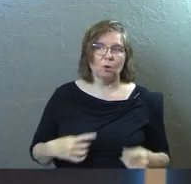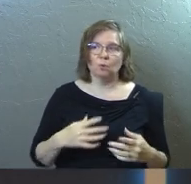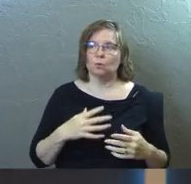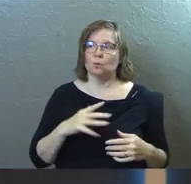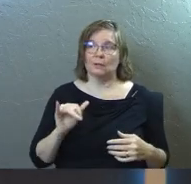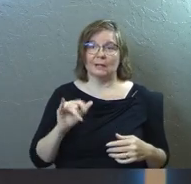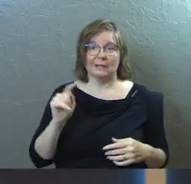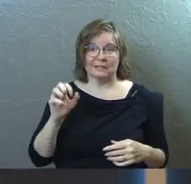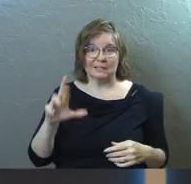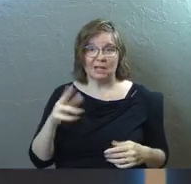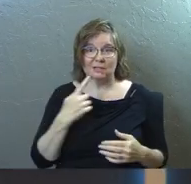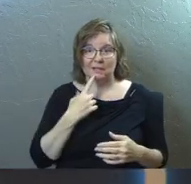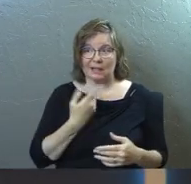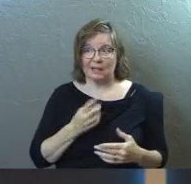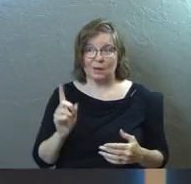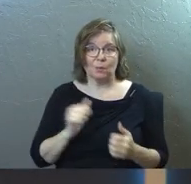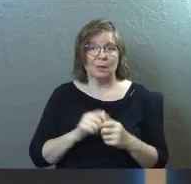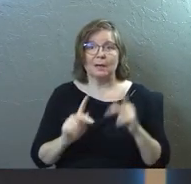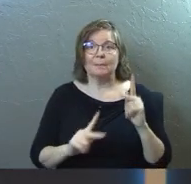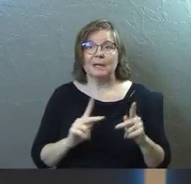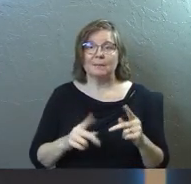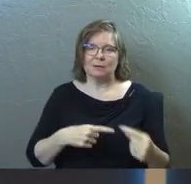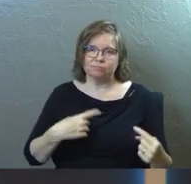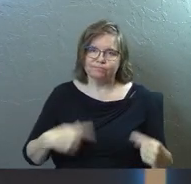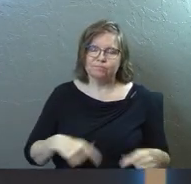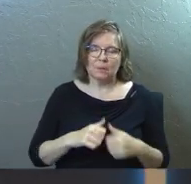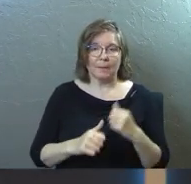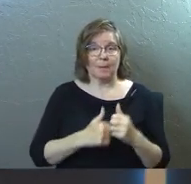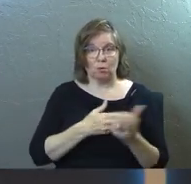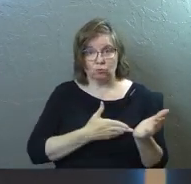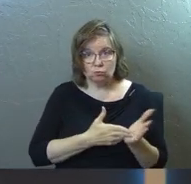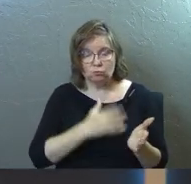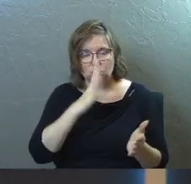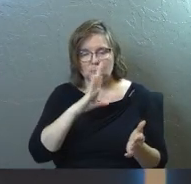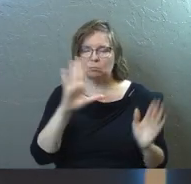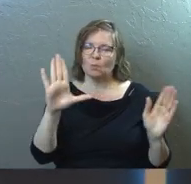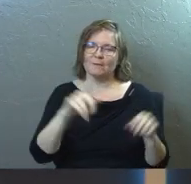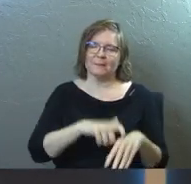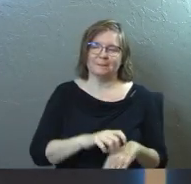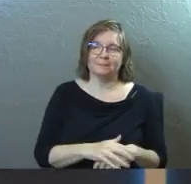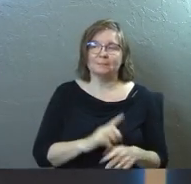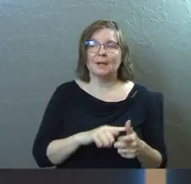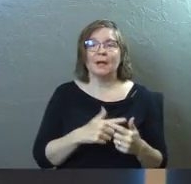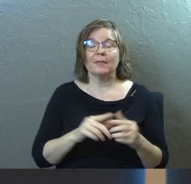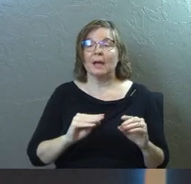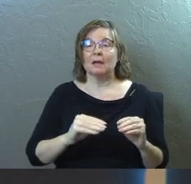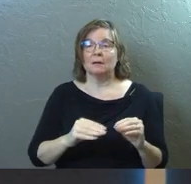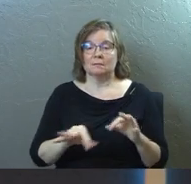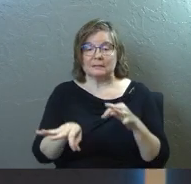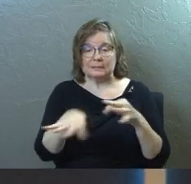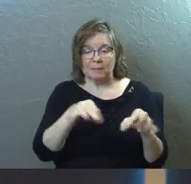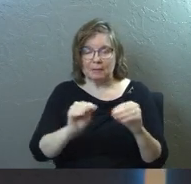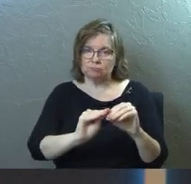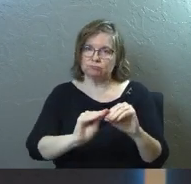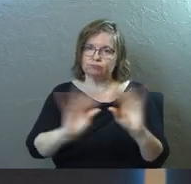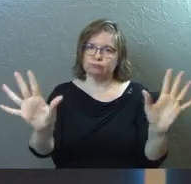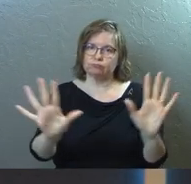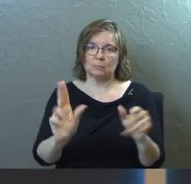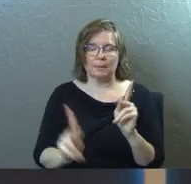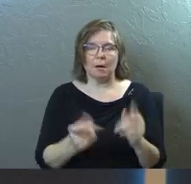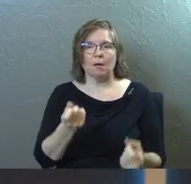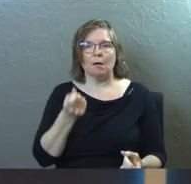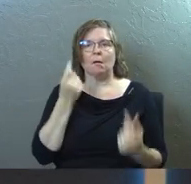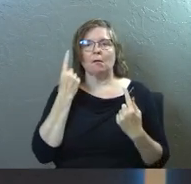vehemently, like Tanner said last week, just with people about the truth of God, you know? Just a wonderful time. And they're bringing clarity to the word, right? So that